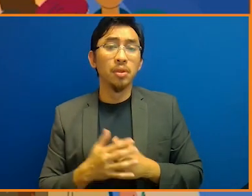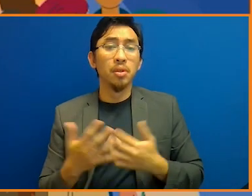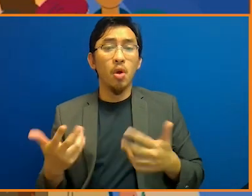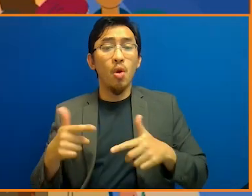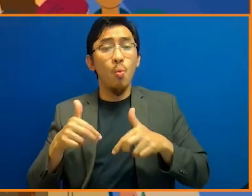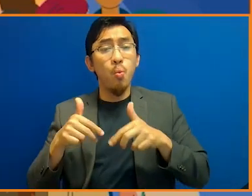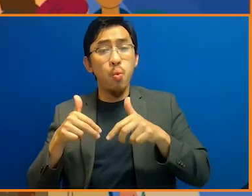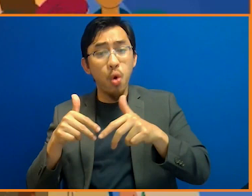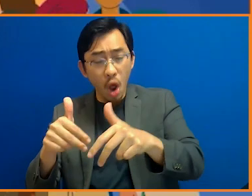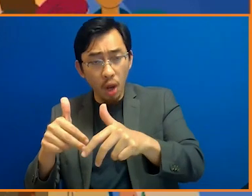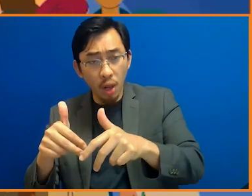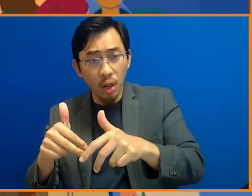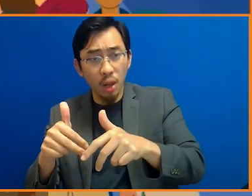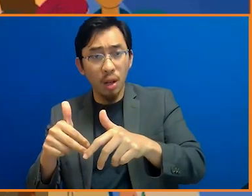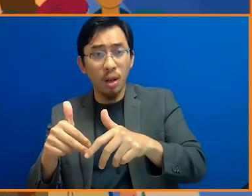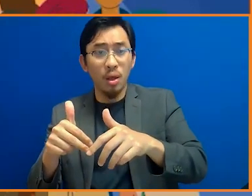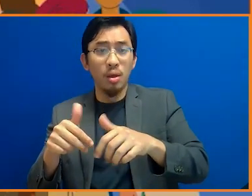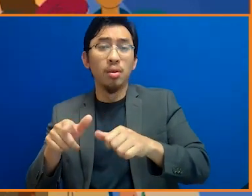who